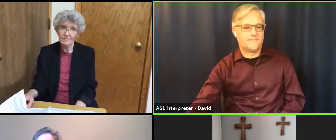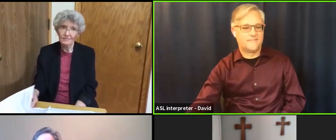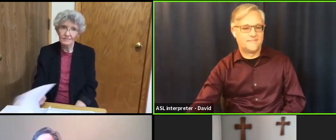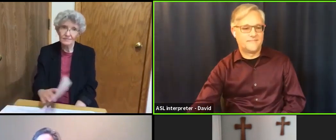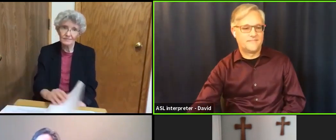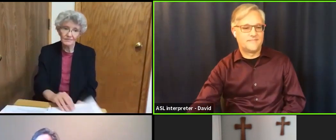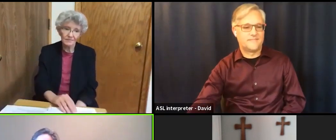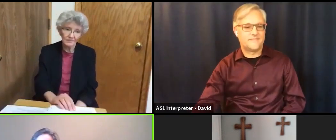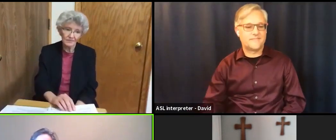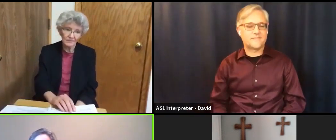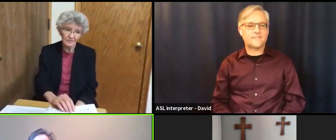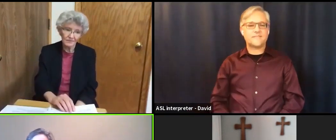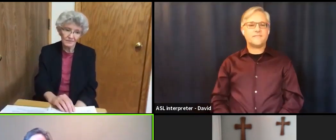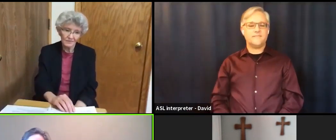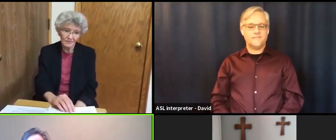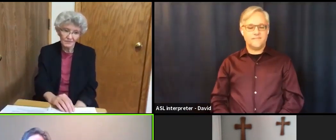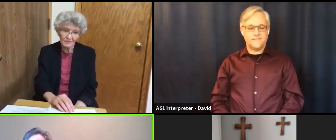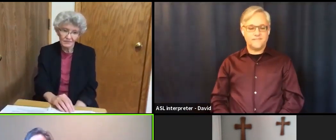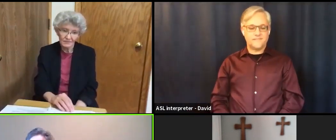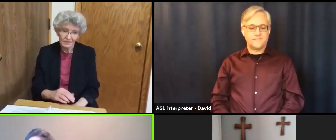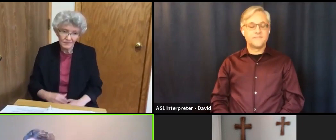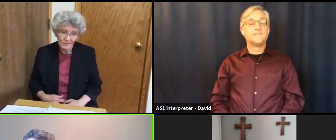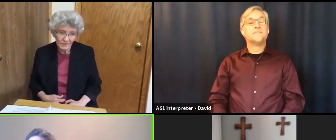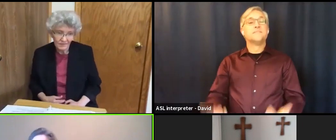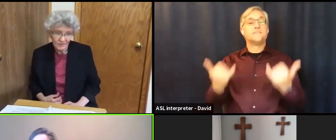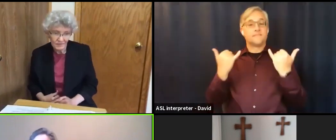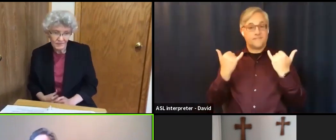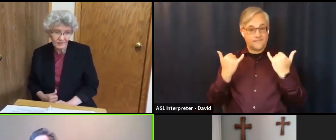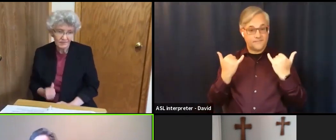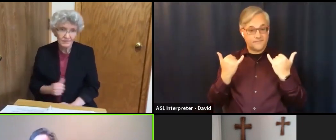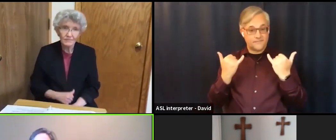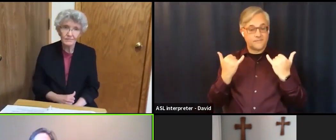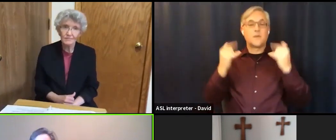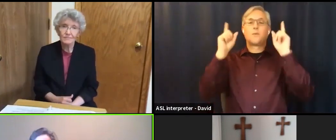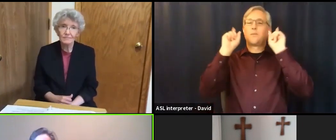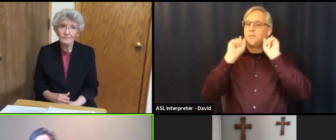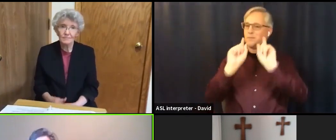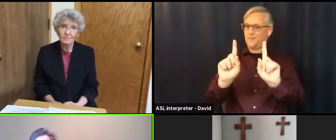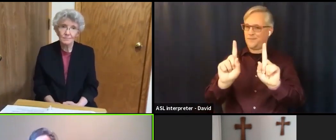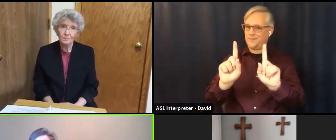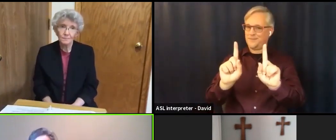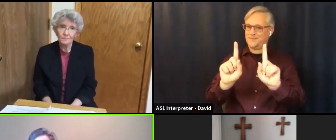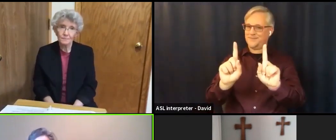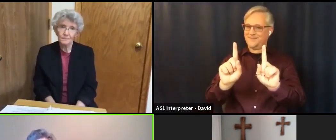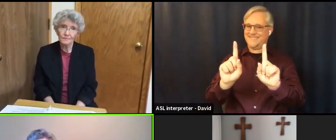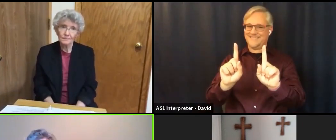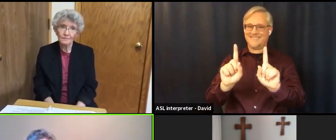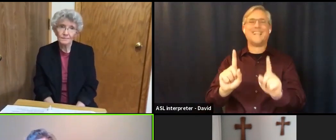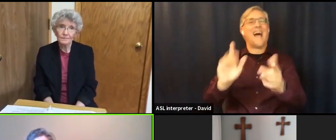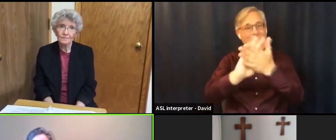This is the time in our worship service when, oh, hold on. Peace.